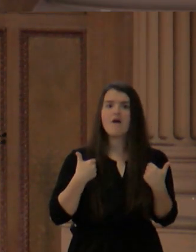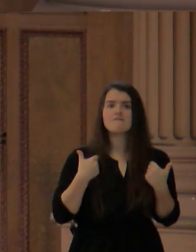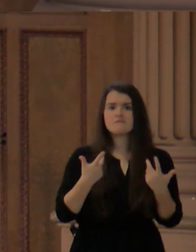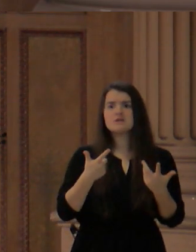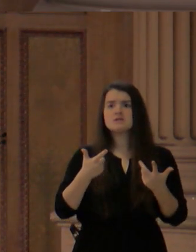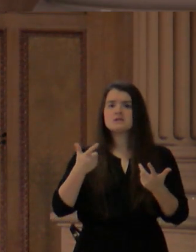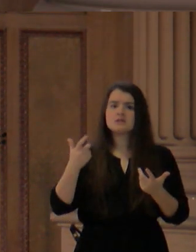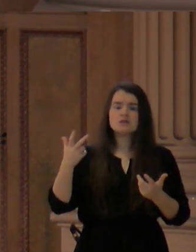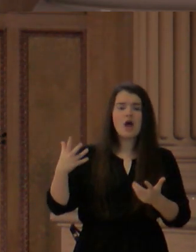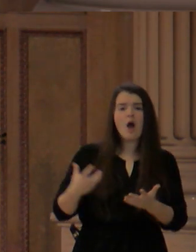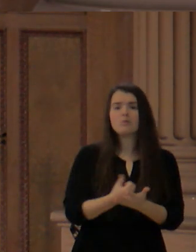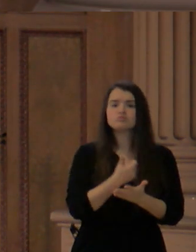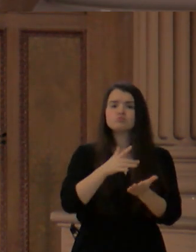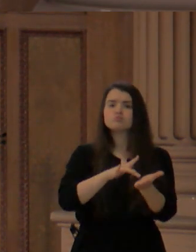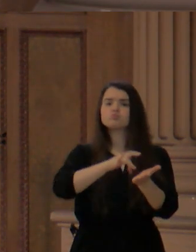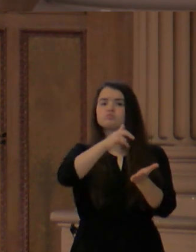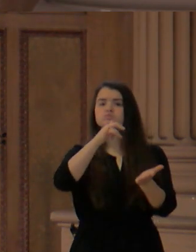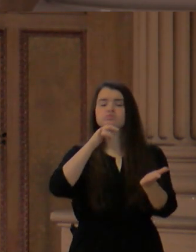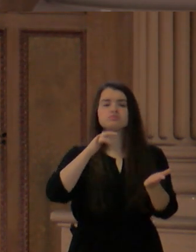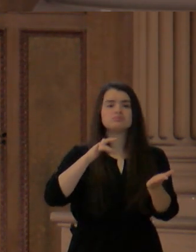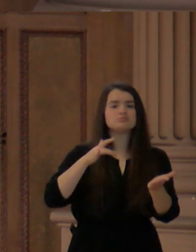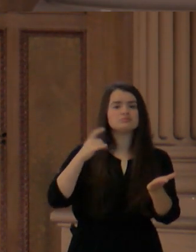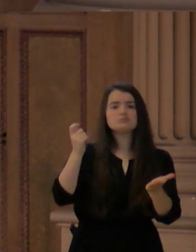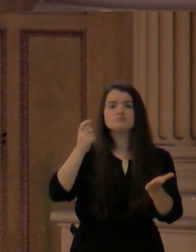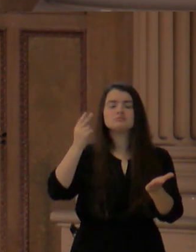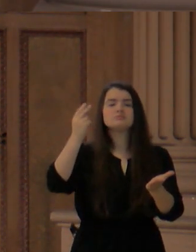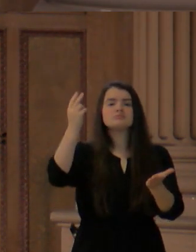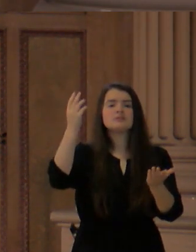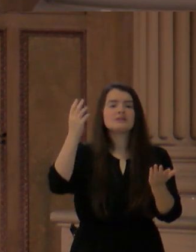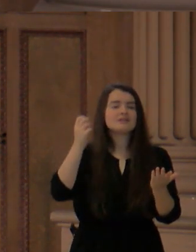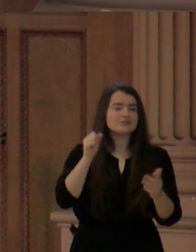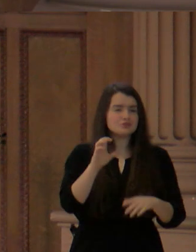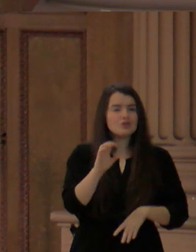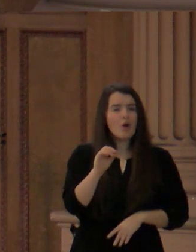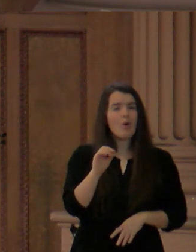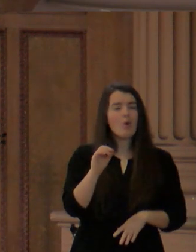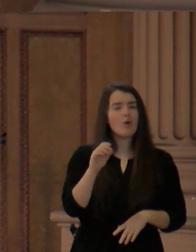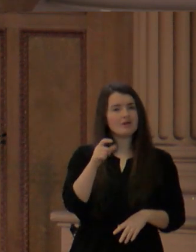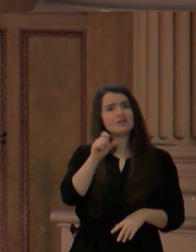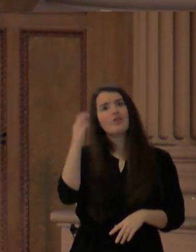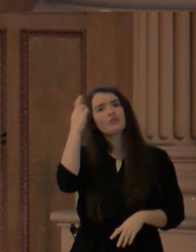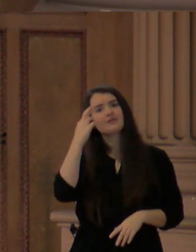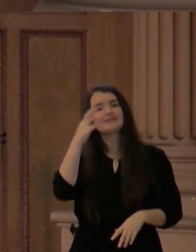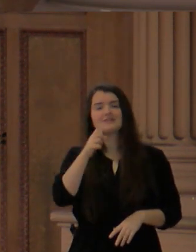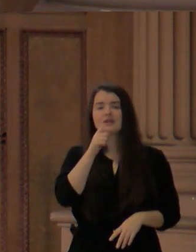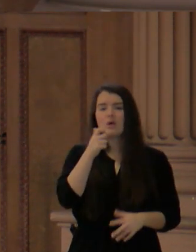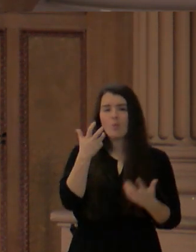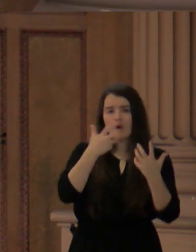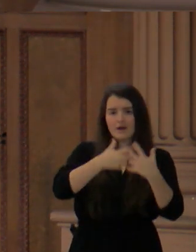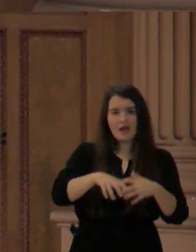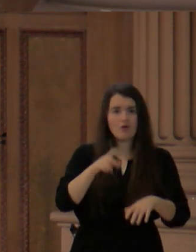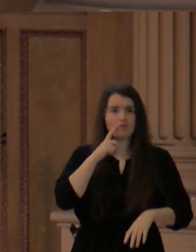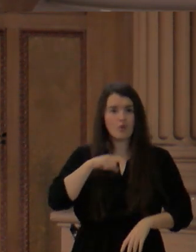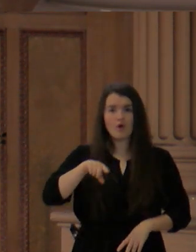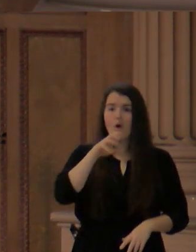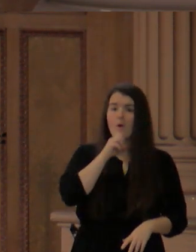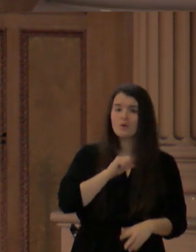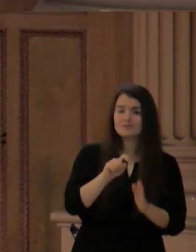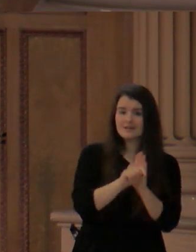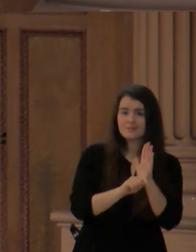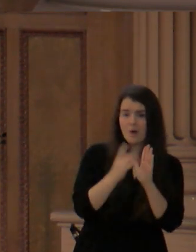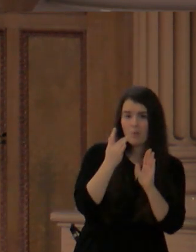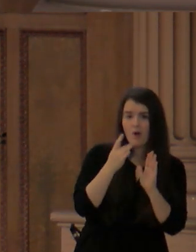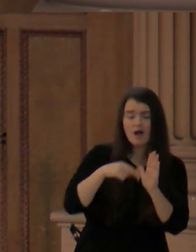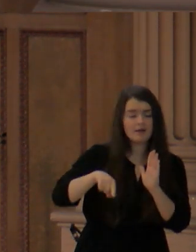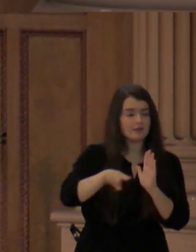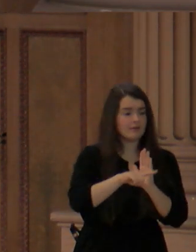another reason that that it didn't work out is that even if you had a decent king and he tried to impose God's law he always tried